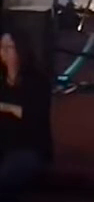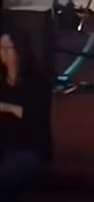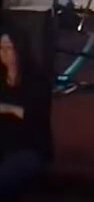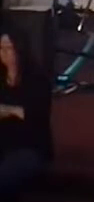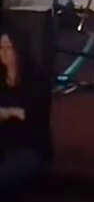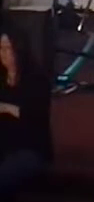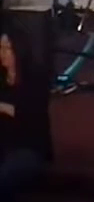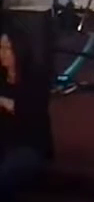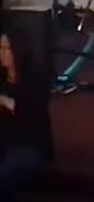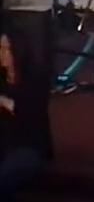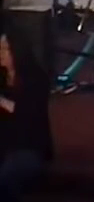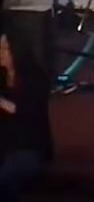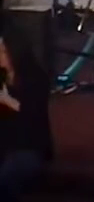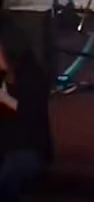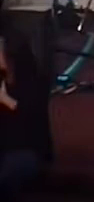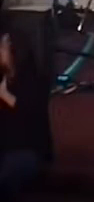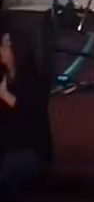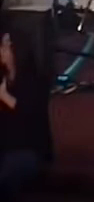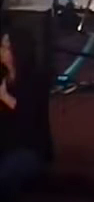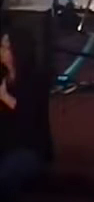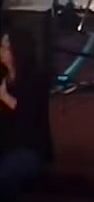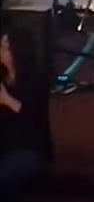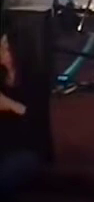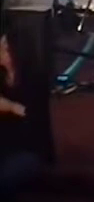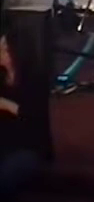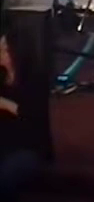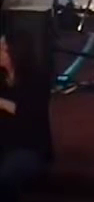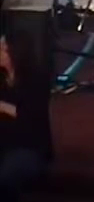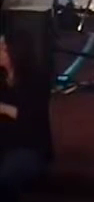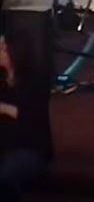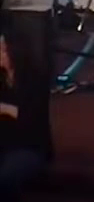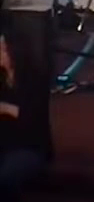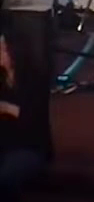share the message of Jesus with people. That is true leadership. And he says,